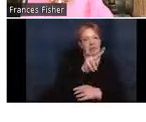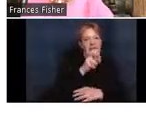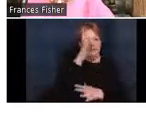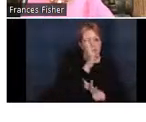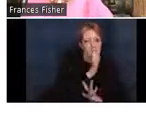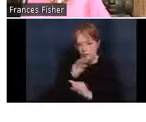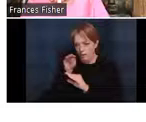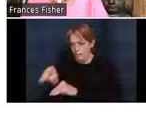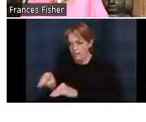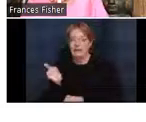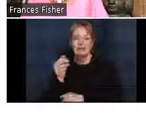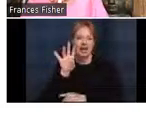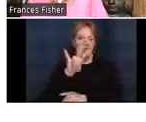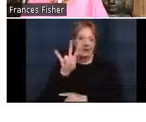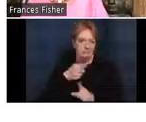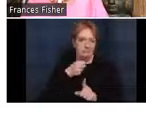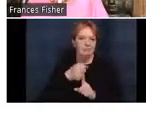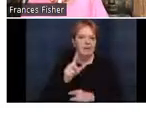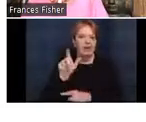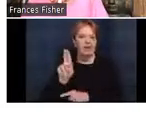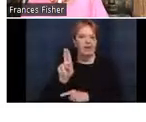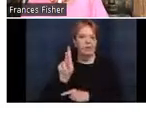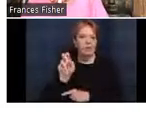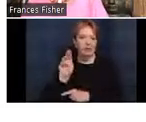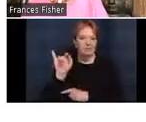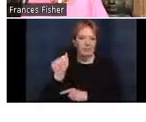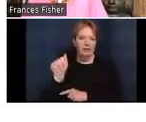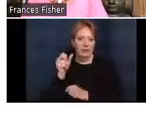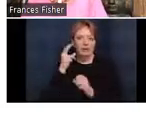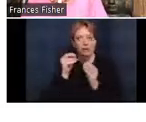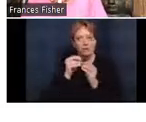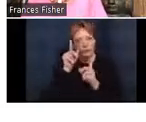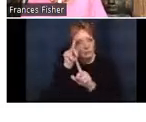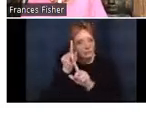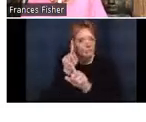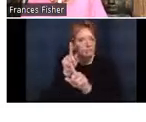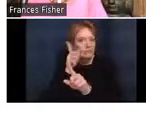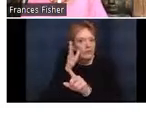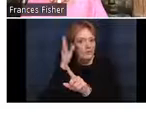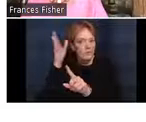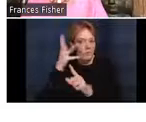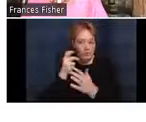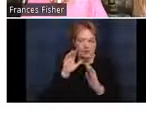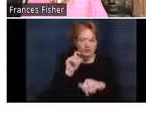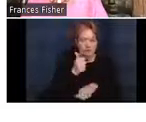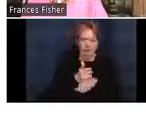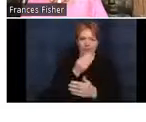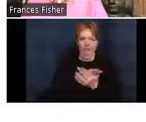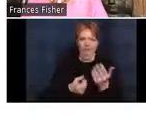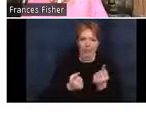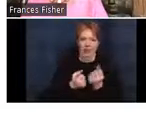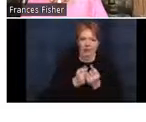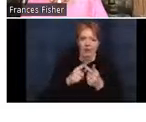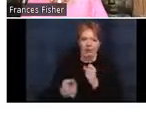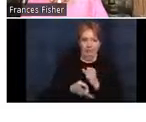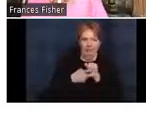she was diagnosed with leukemia, which led her to focus more fully on the future. She wished to create a foundation to ensure the preservation of her